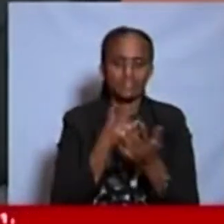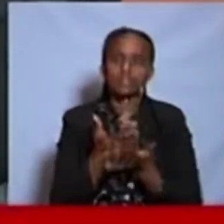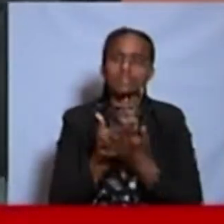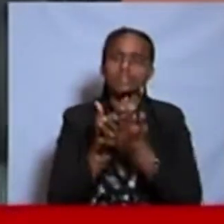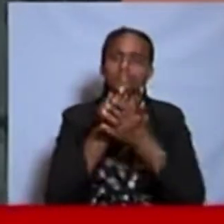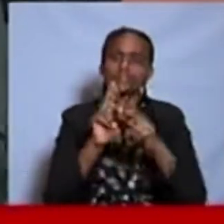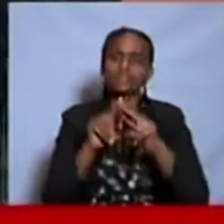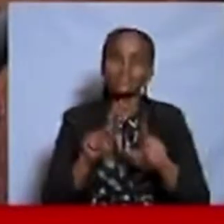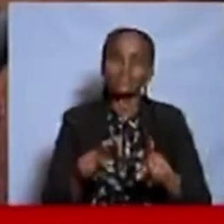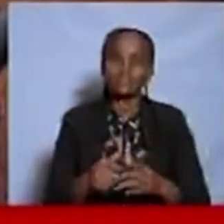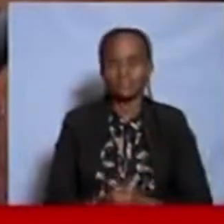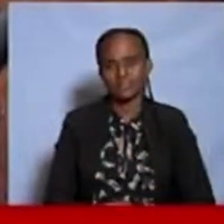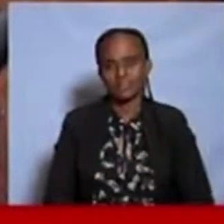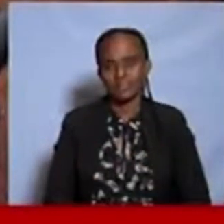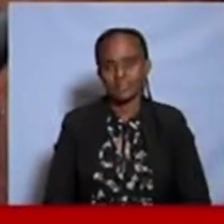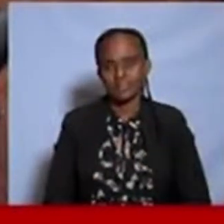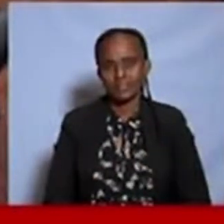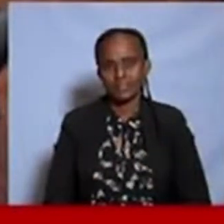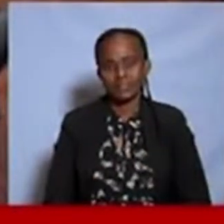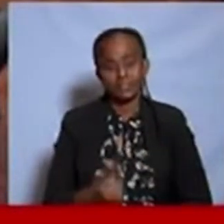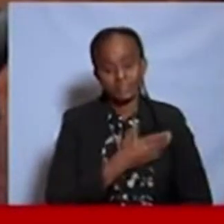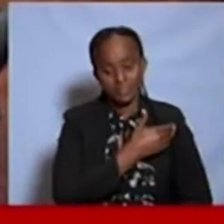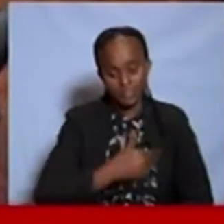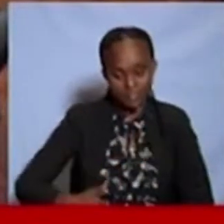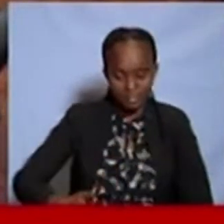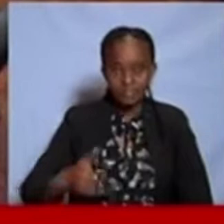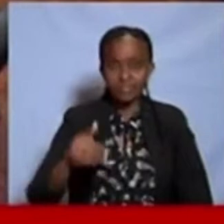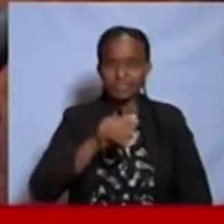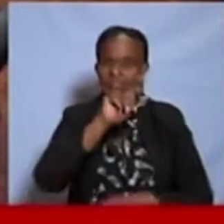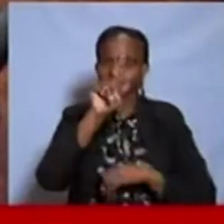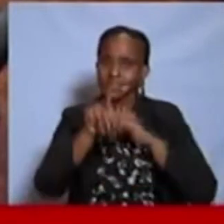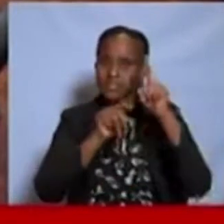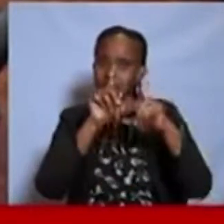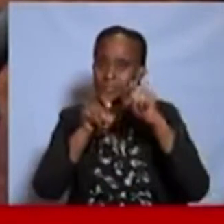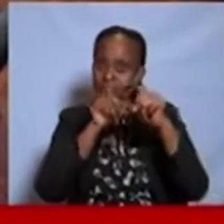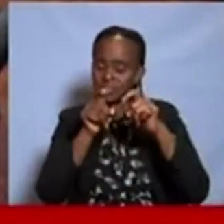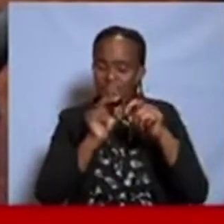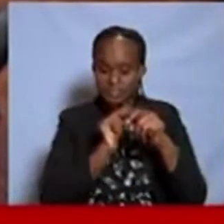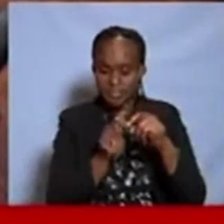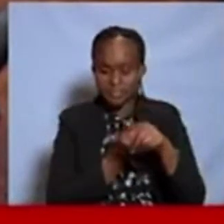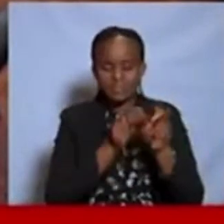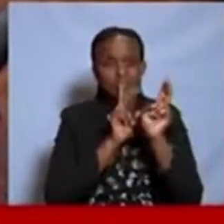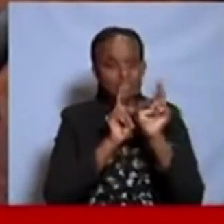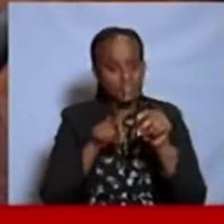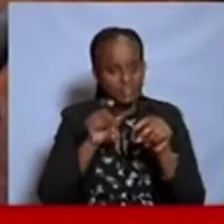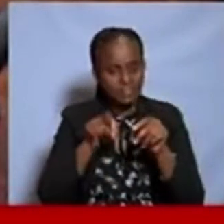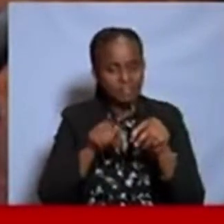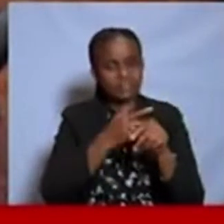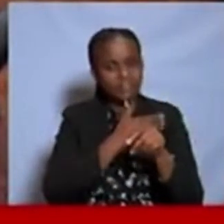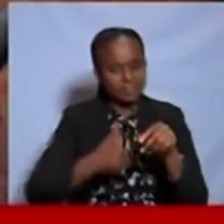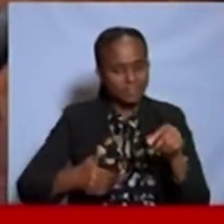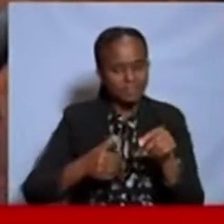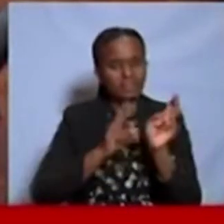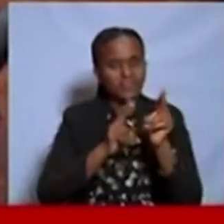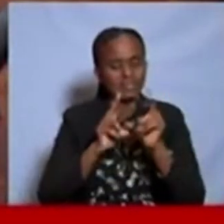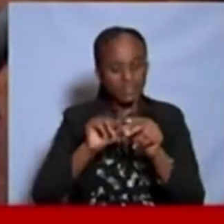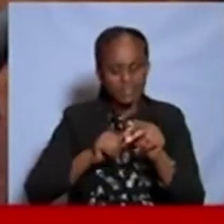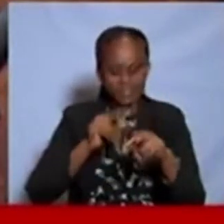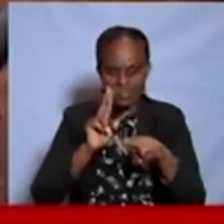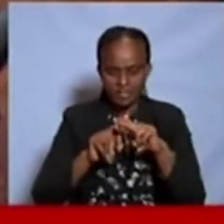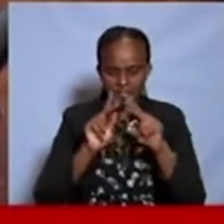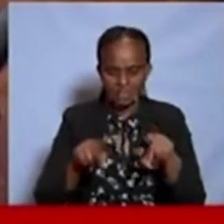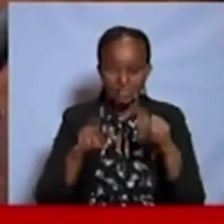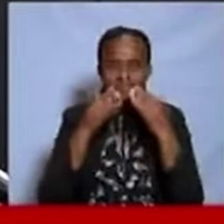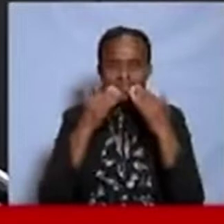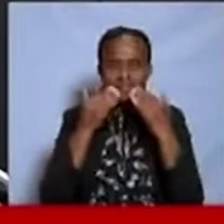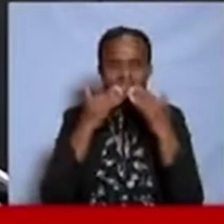Chair. I think that one is a very serious question. We need answers on it, yes. Chair, we appreciate the concerns of